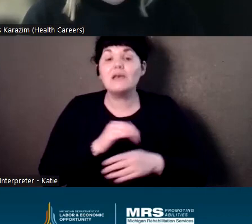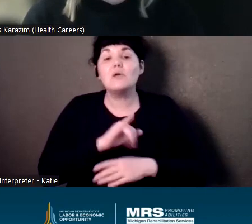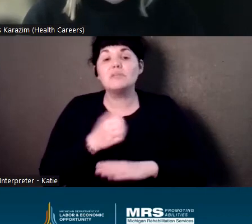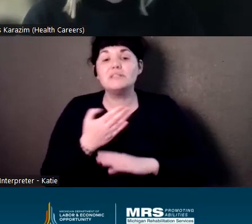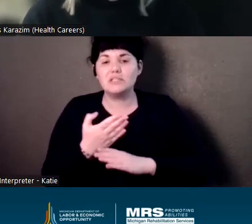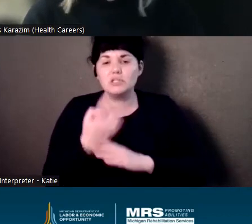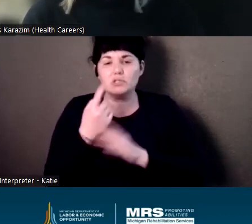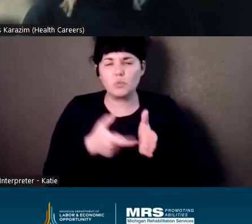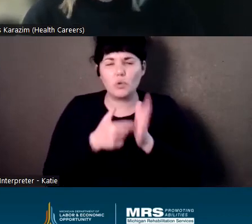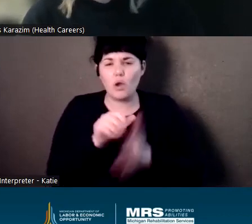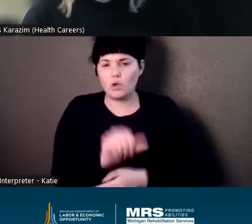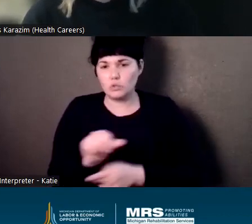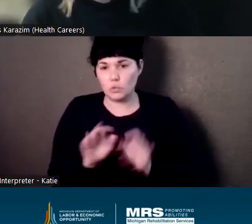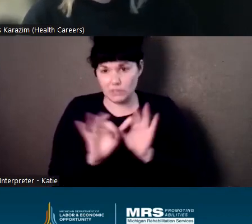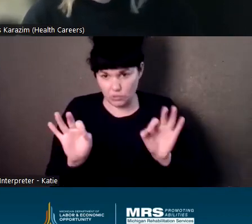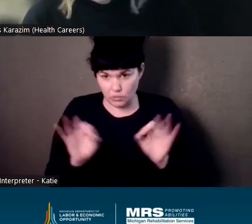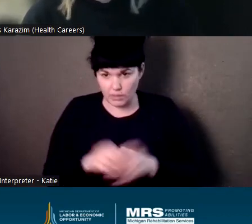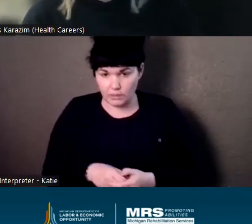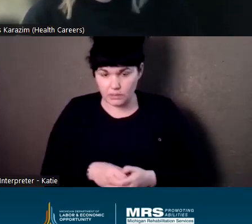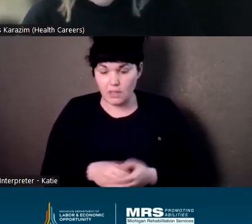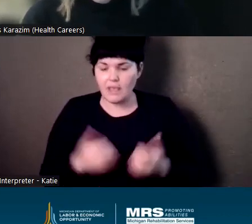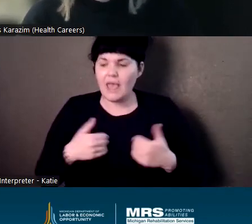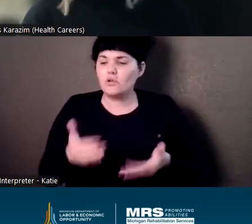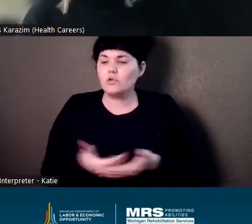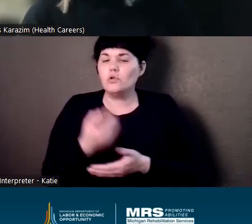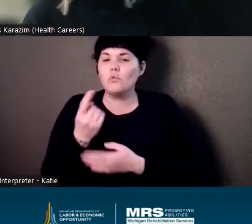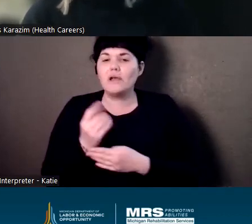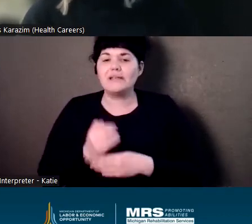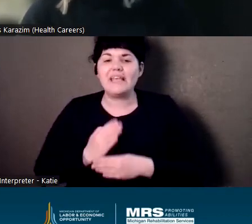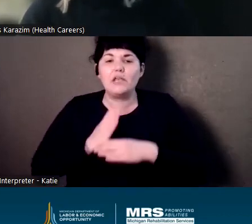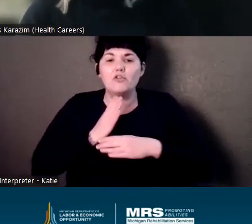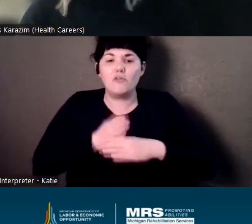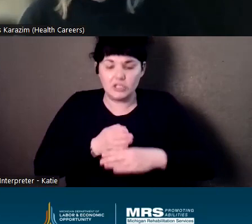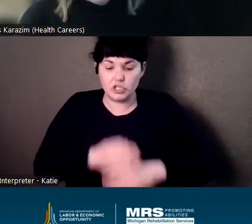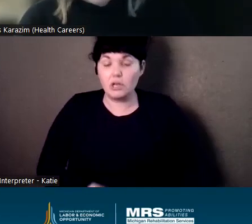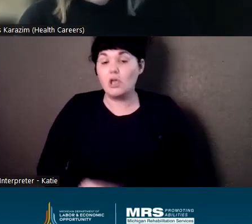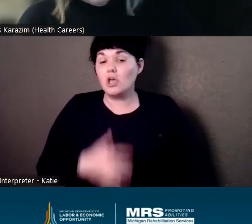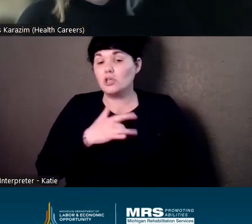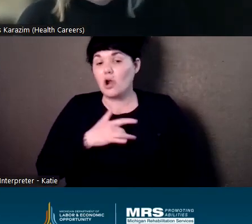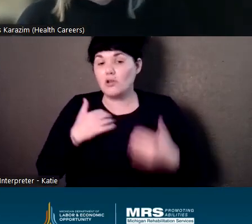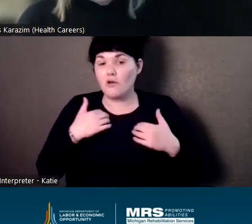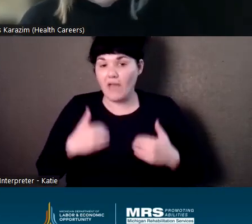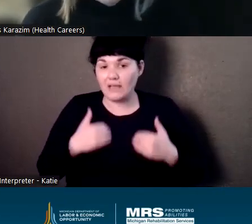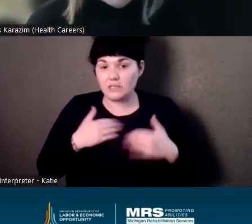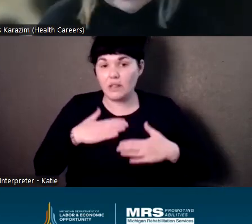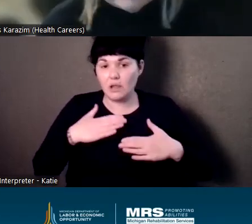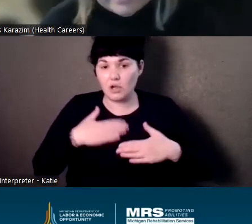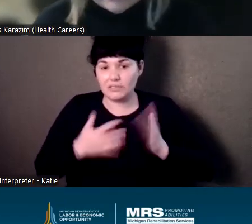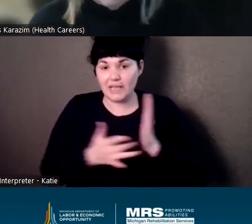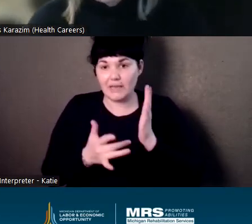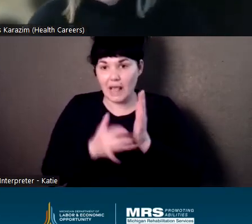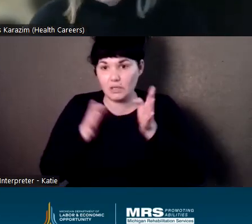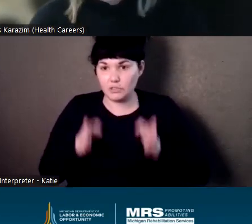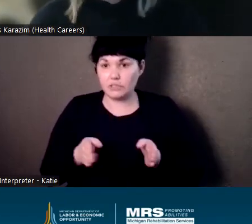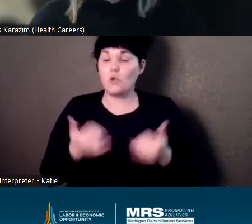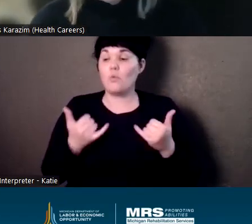There's a new one, interventional cardiovascular technologist. I'm working with a group of employers right